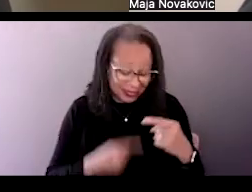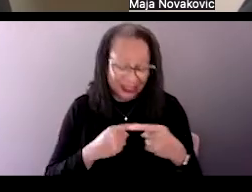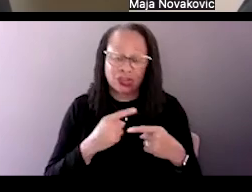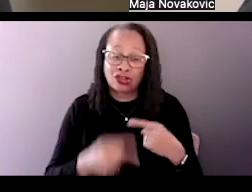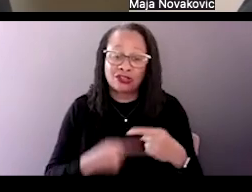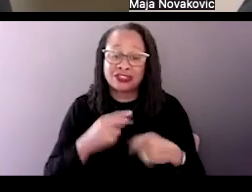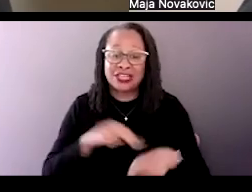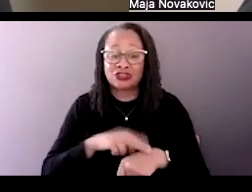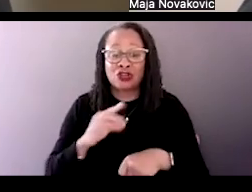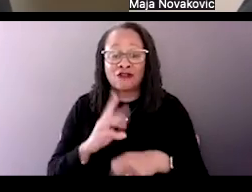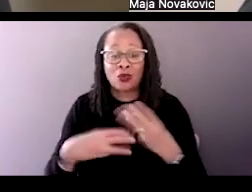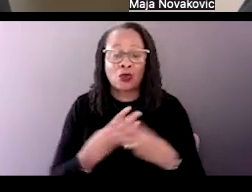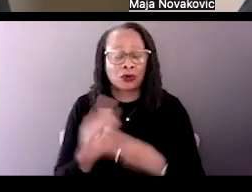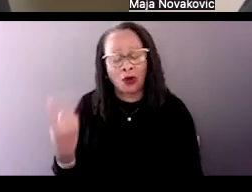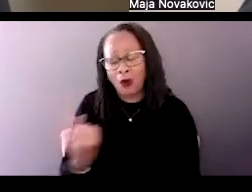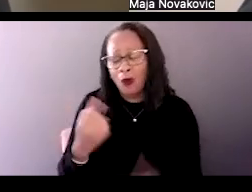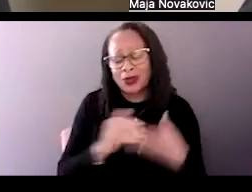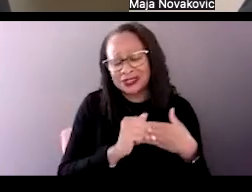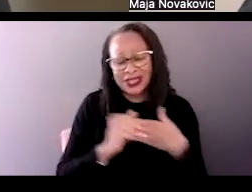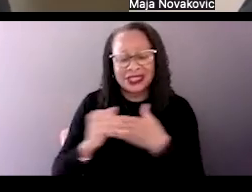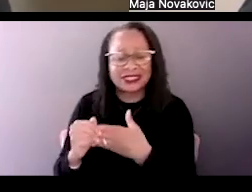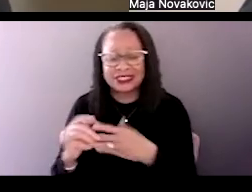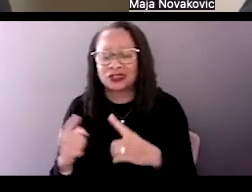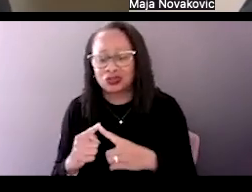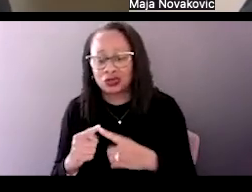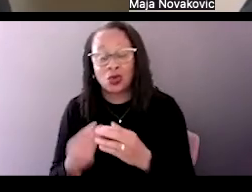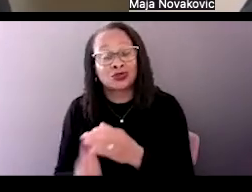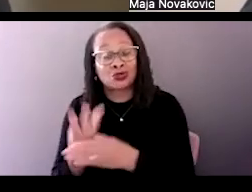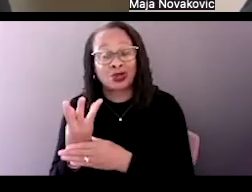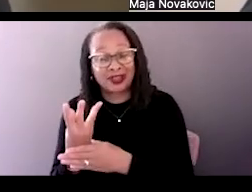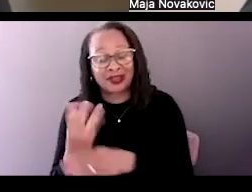world always leads to spring,